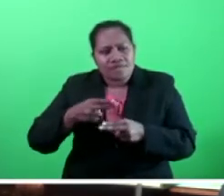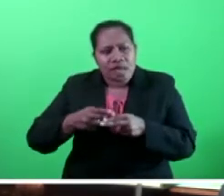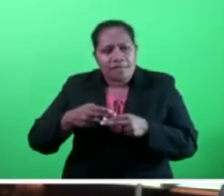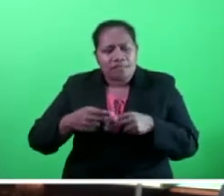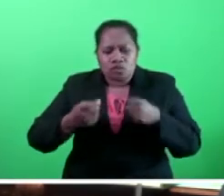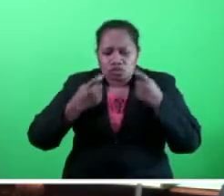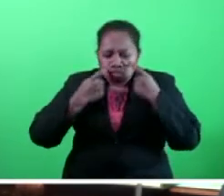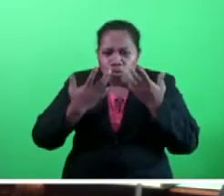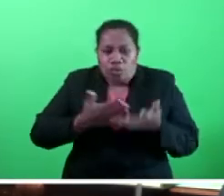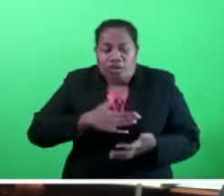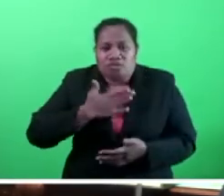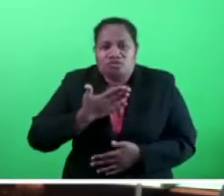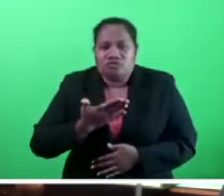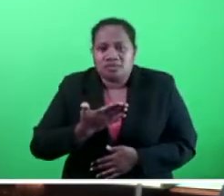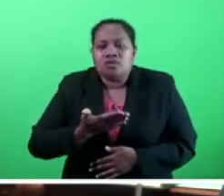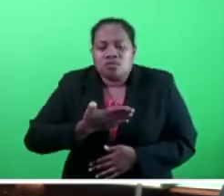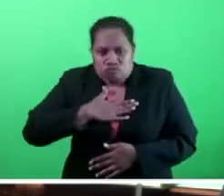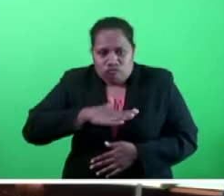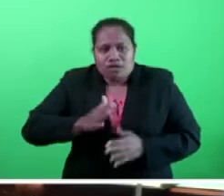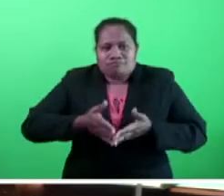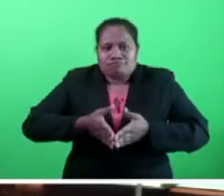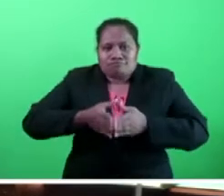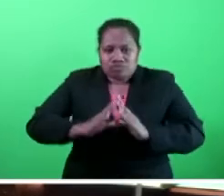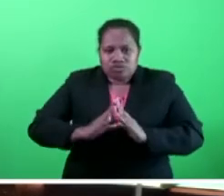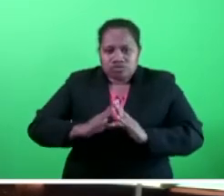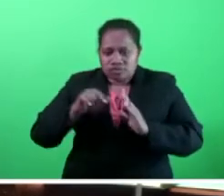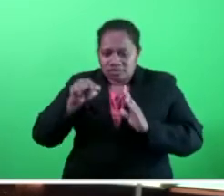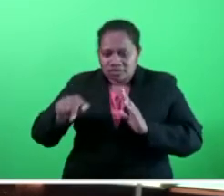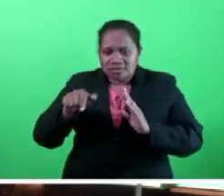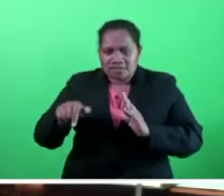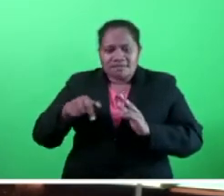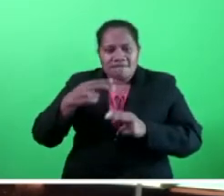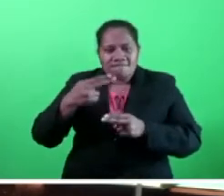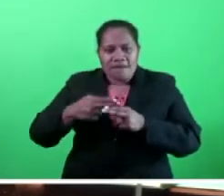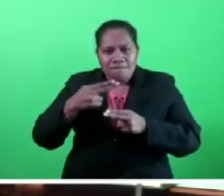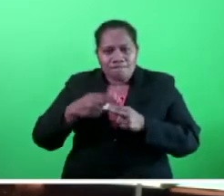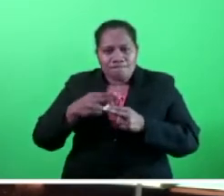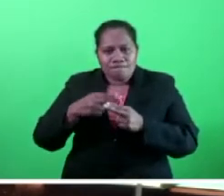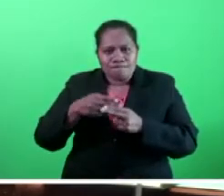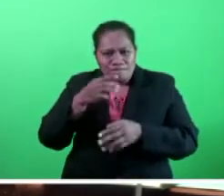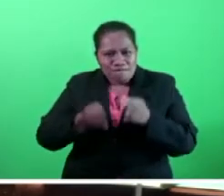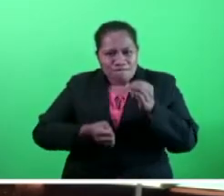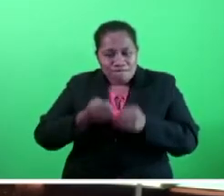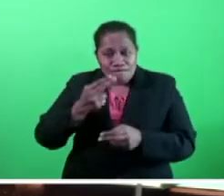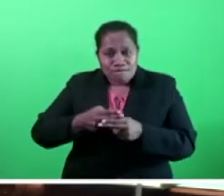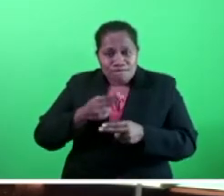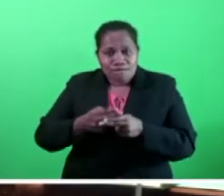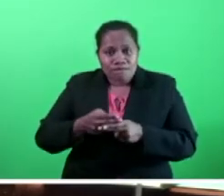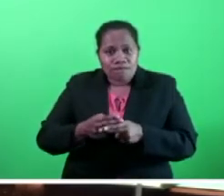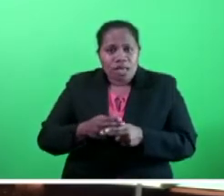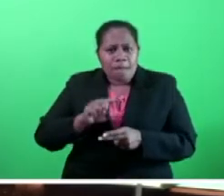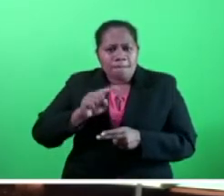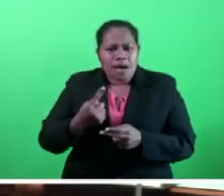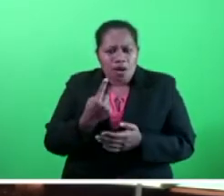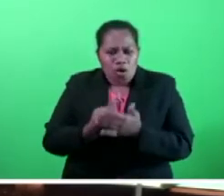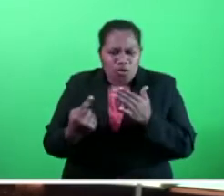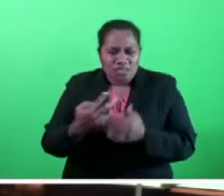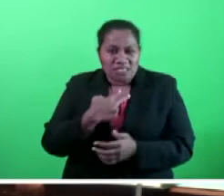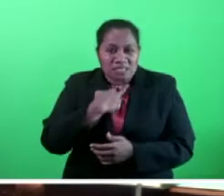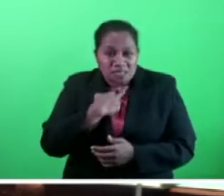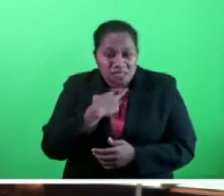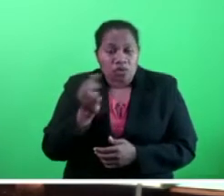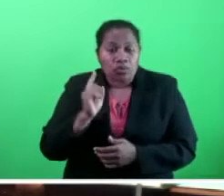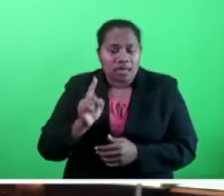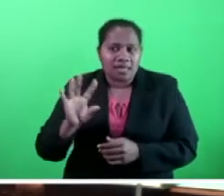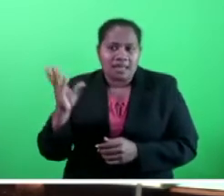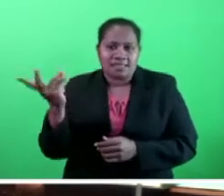capital investment to establish this intensive dairy farm. The only stumbling block for that is that they're waiting for